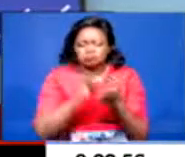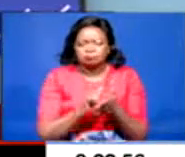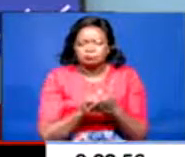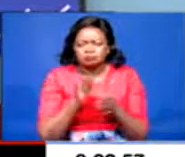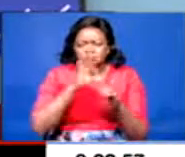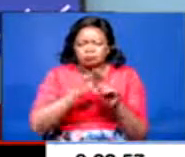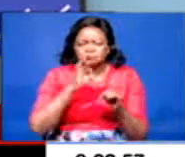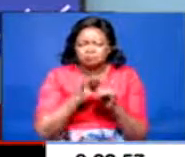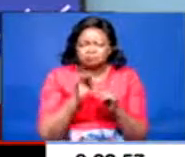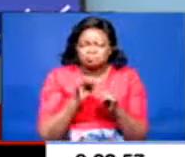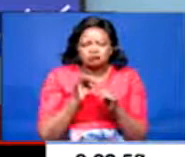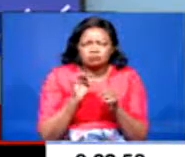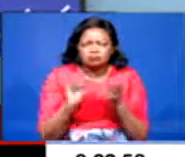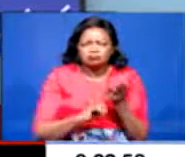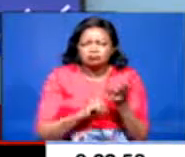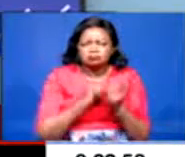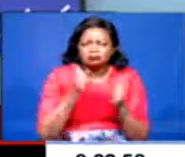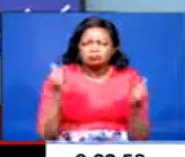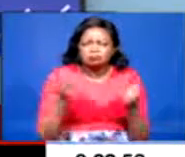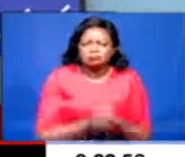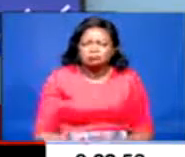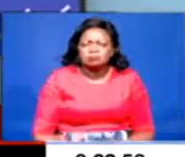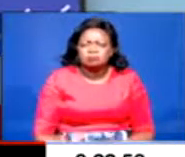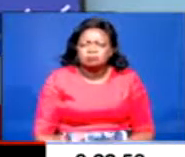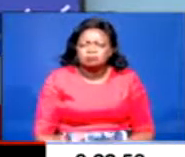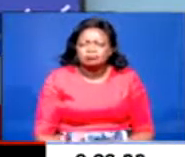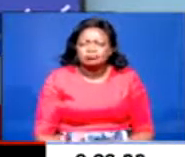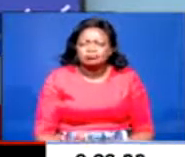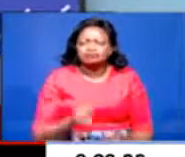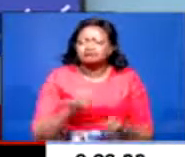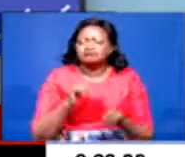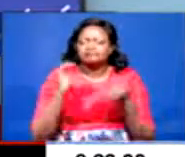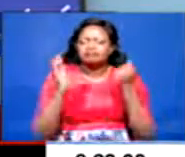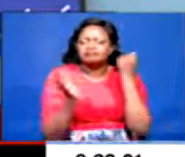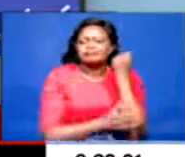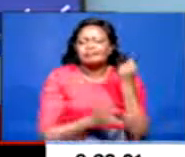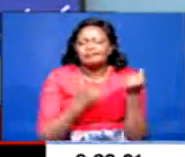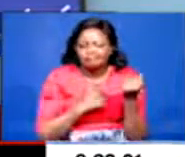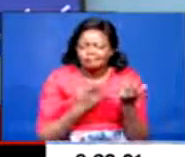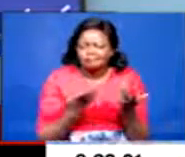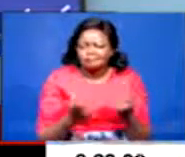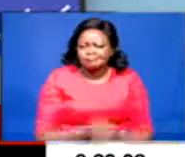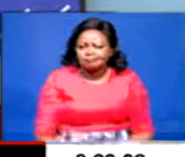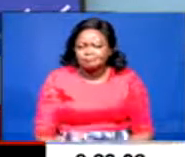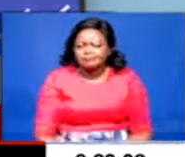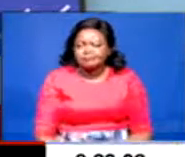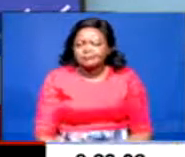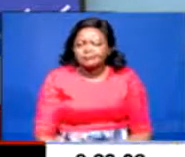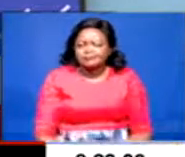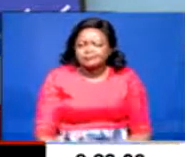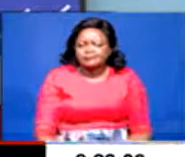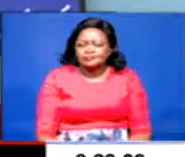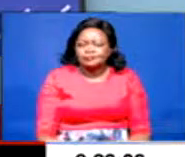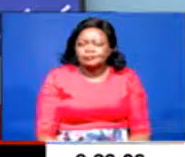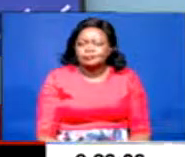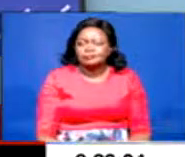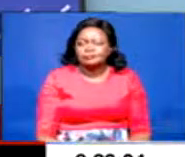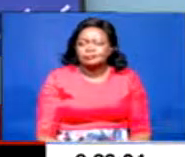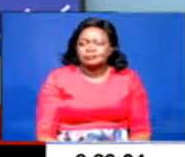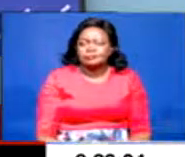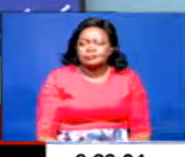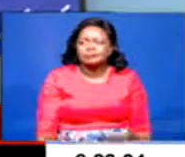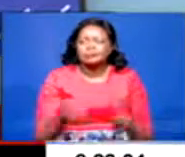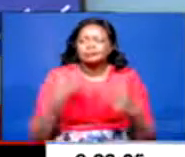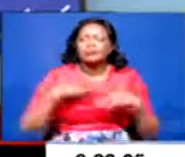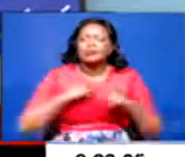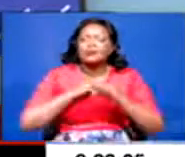has really counted. So, you know, it's very unfortunate. So what will Linde Kura? But we'll win the Kura, but not